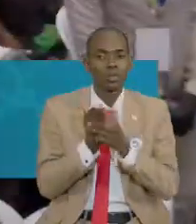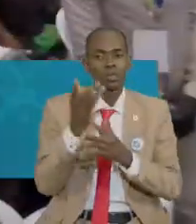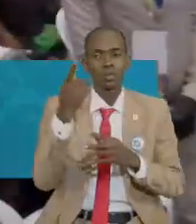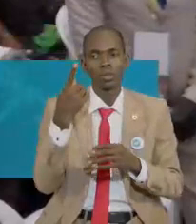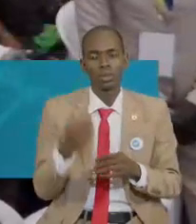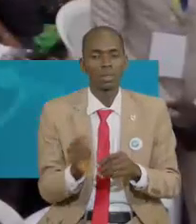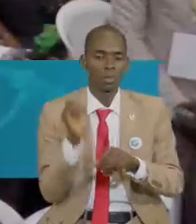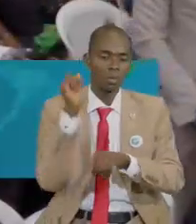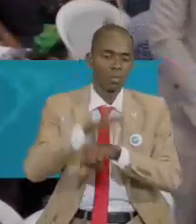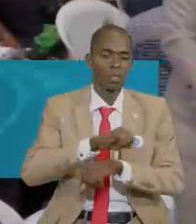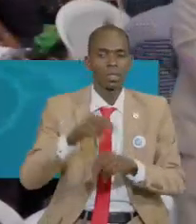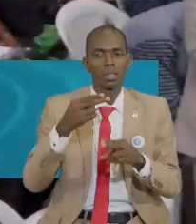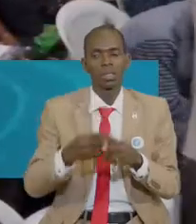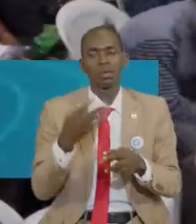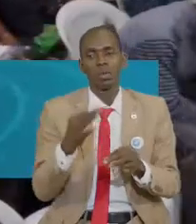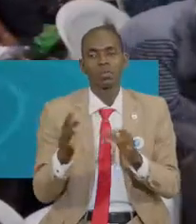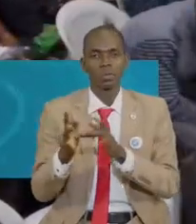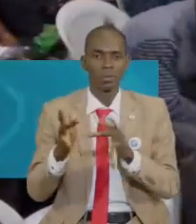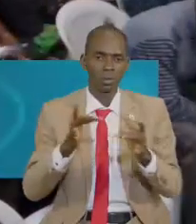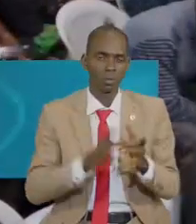of Jesus.